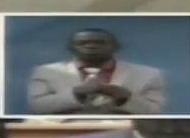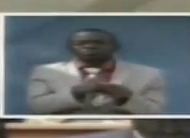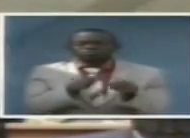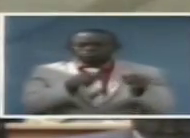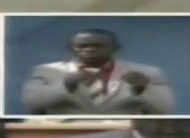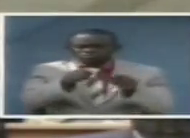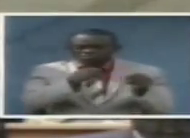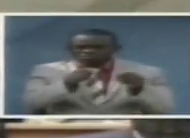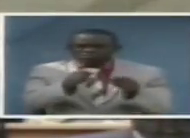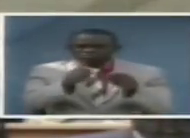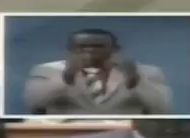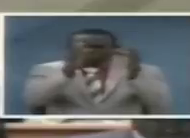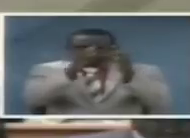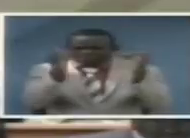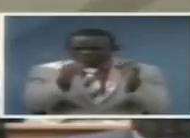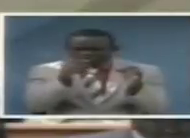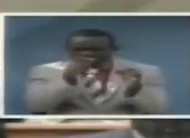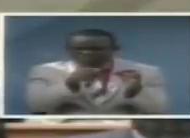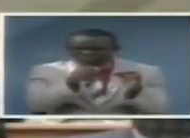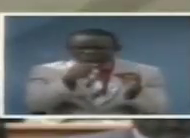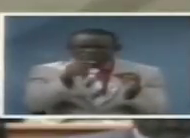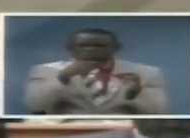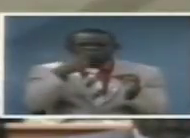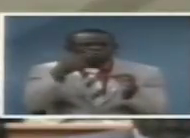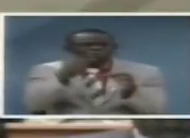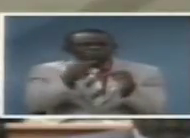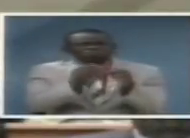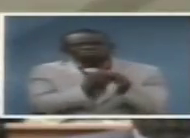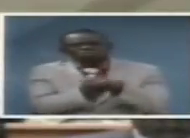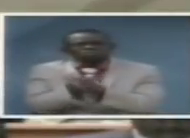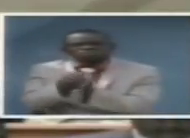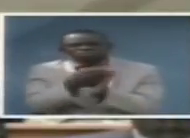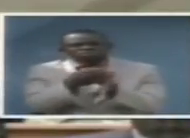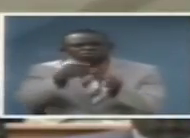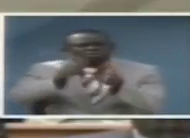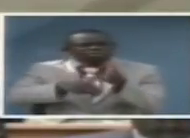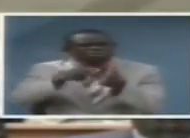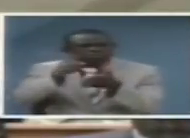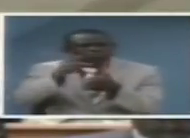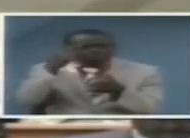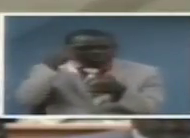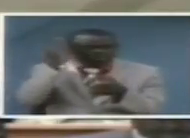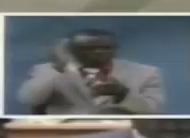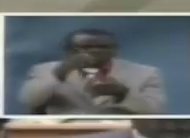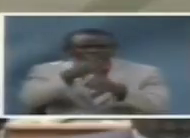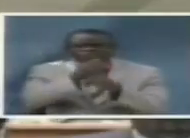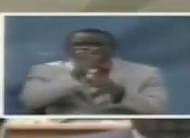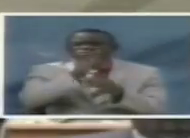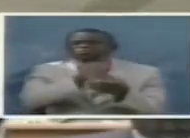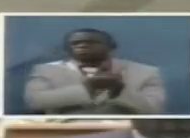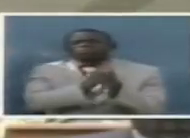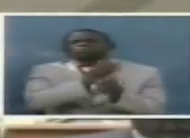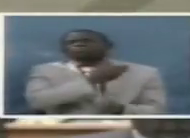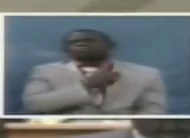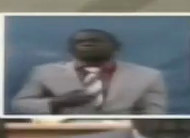enforcement in the sector to curb avoidance in payment of taxes and levies. Some,